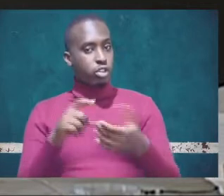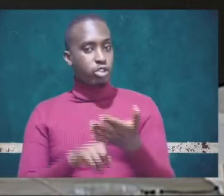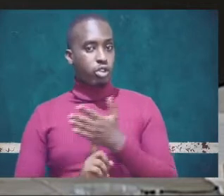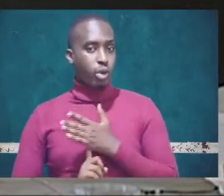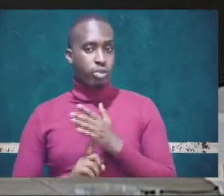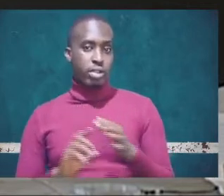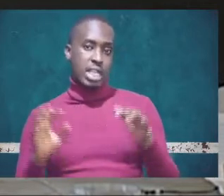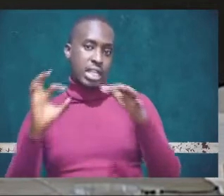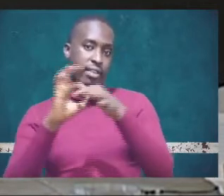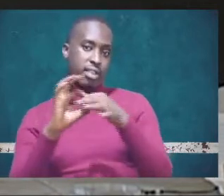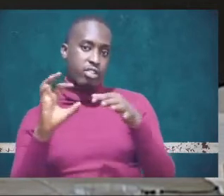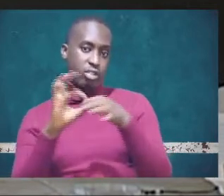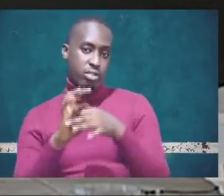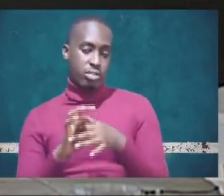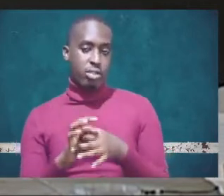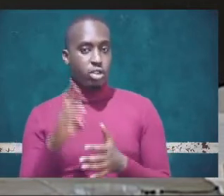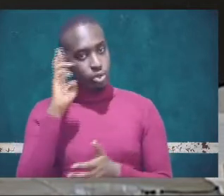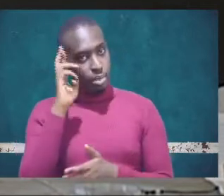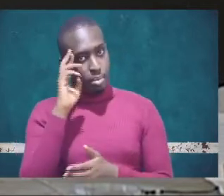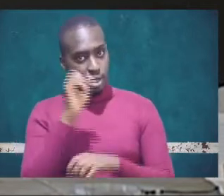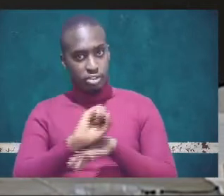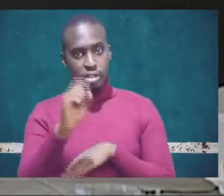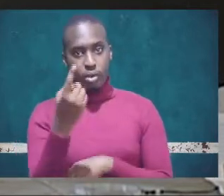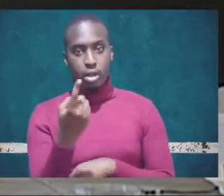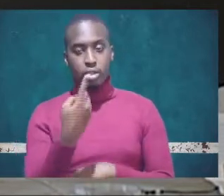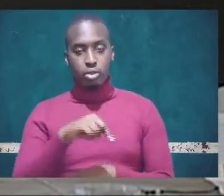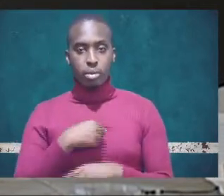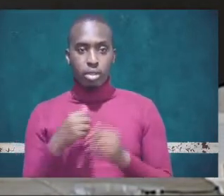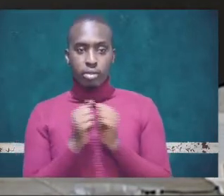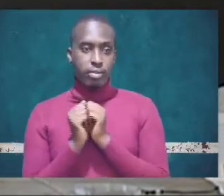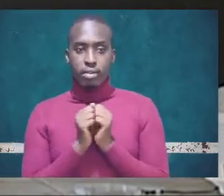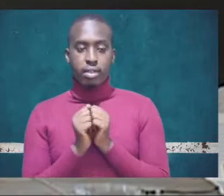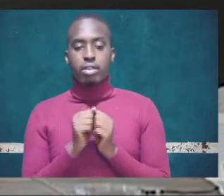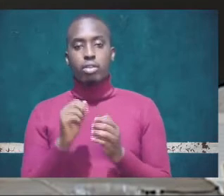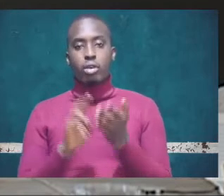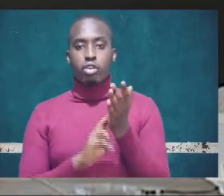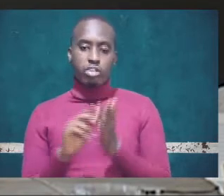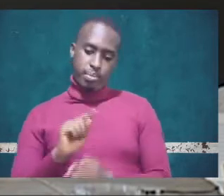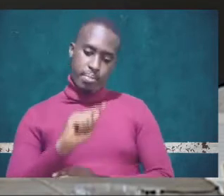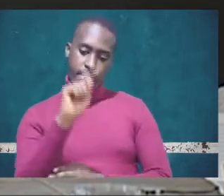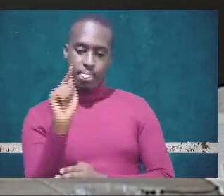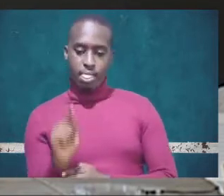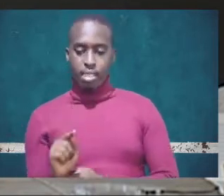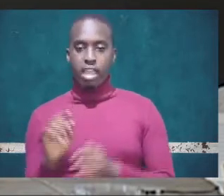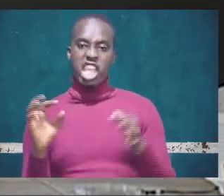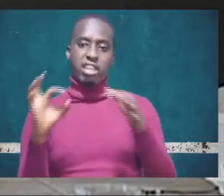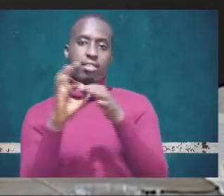the intersection. You remember in the senior 1, we symbolize this intersection with this